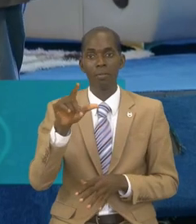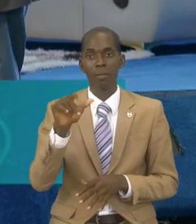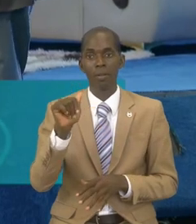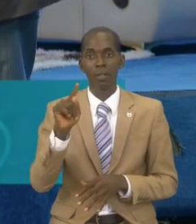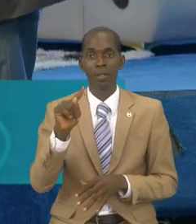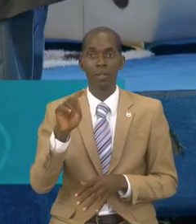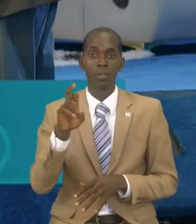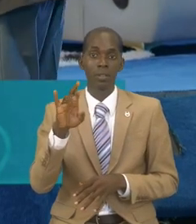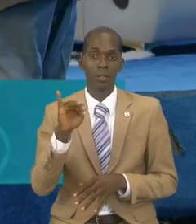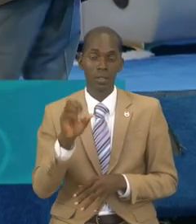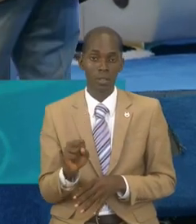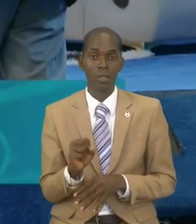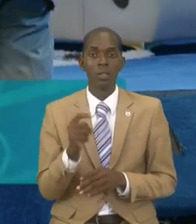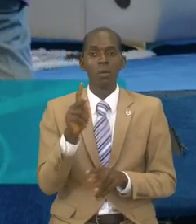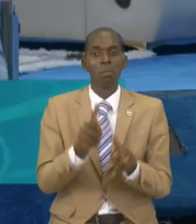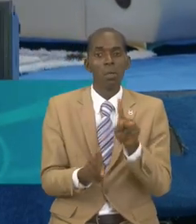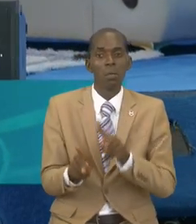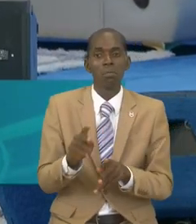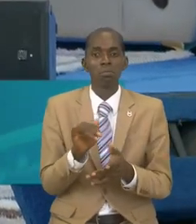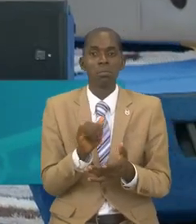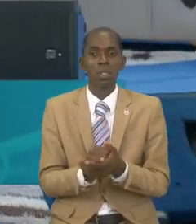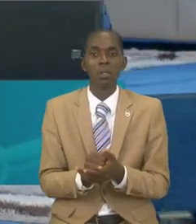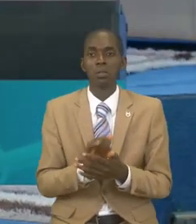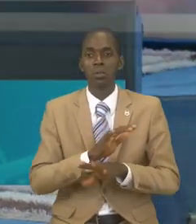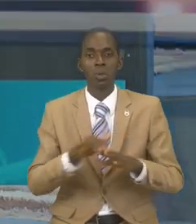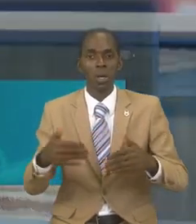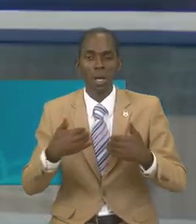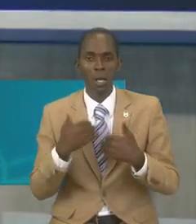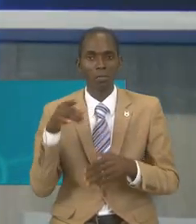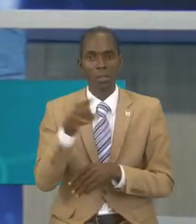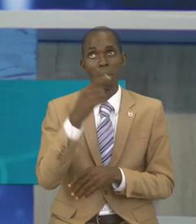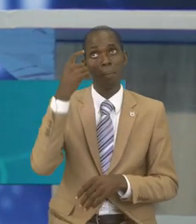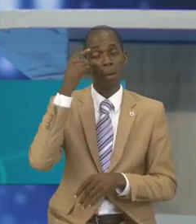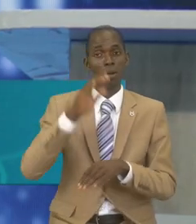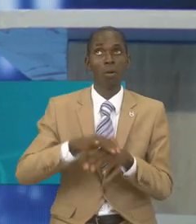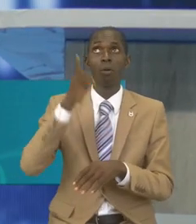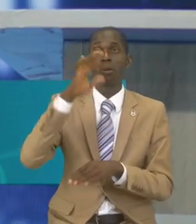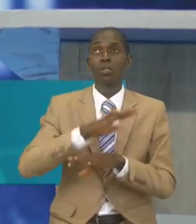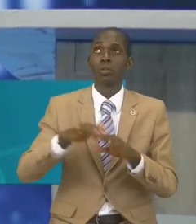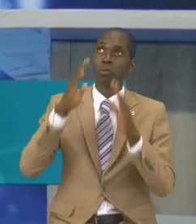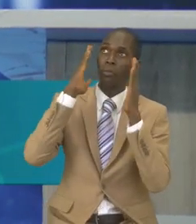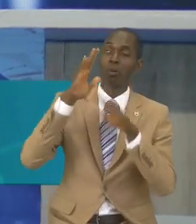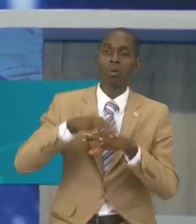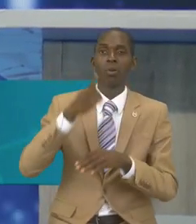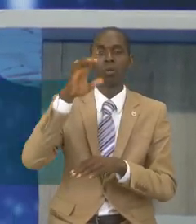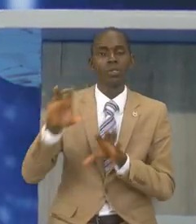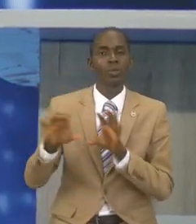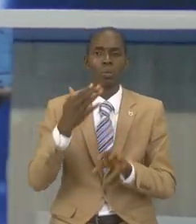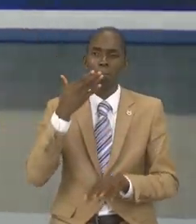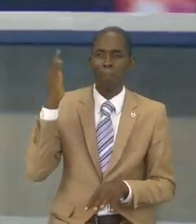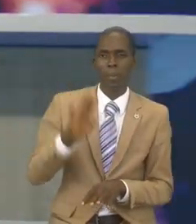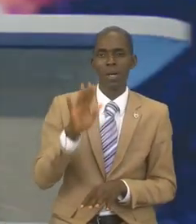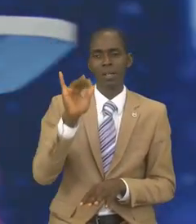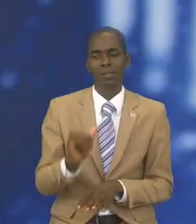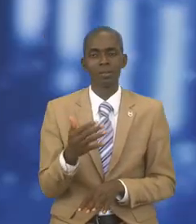about the people that they don't have their mind on God, they don't have their focus on God, and they do wickedly, and they keep on